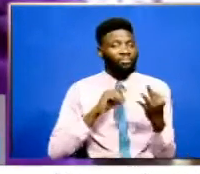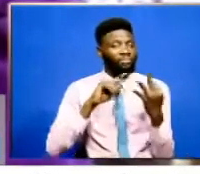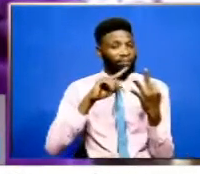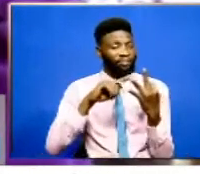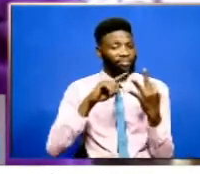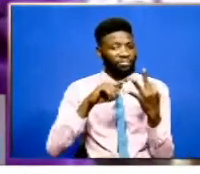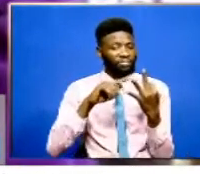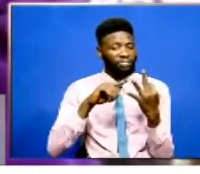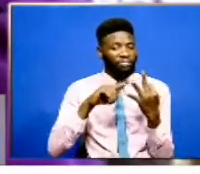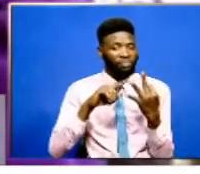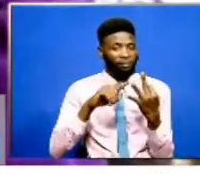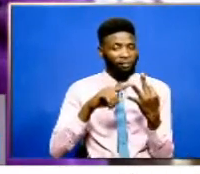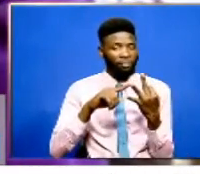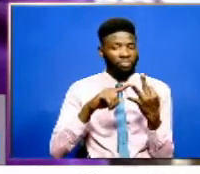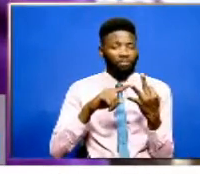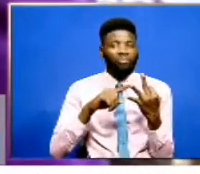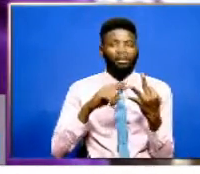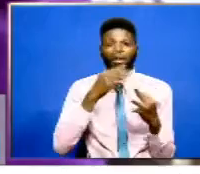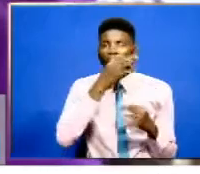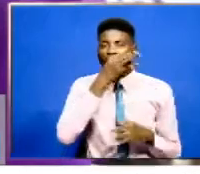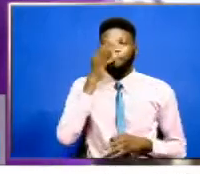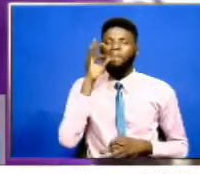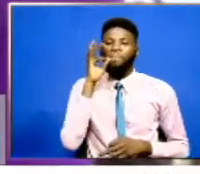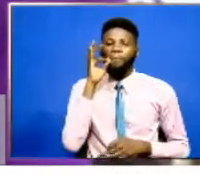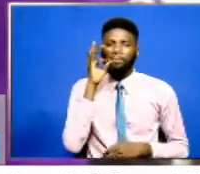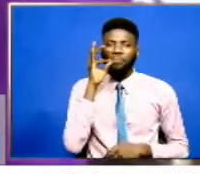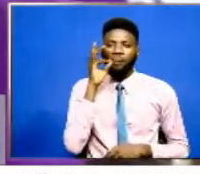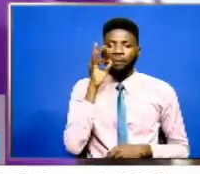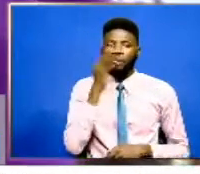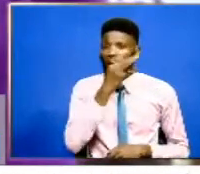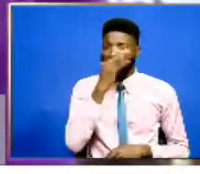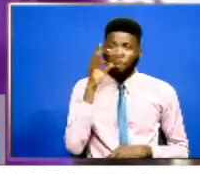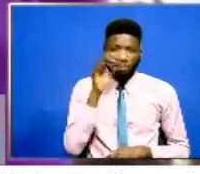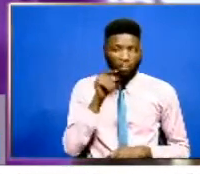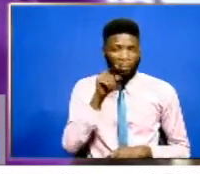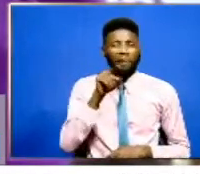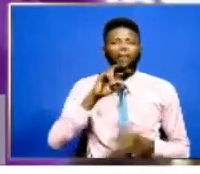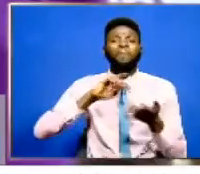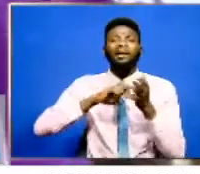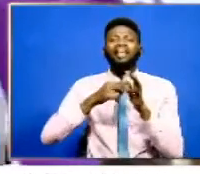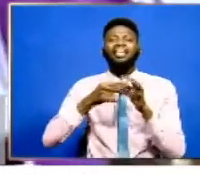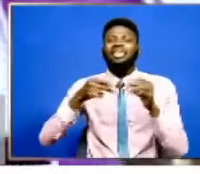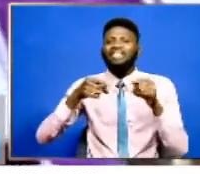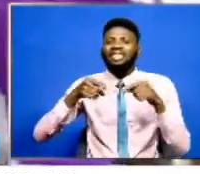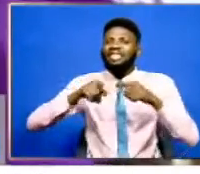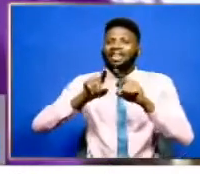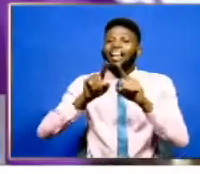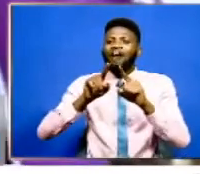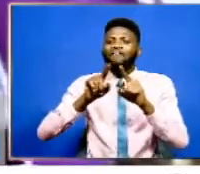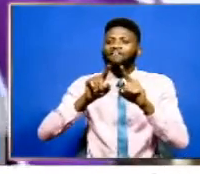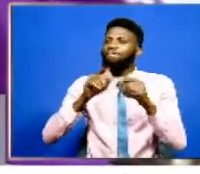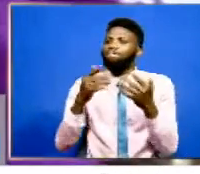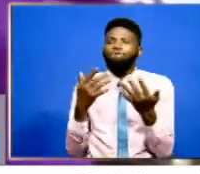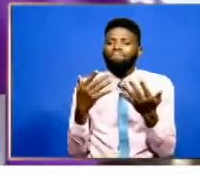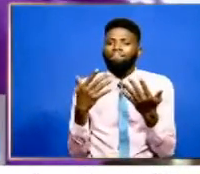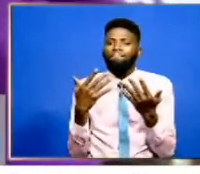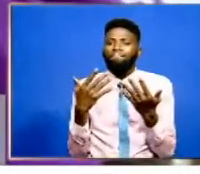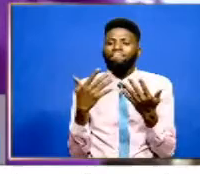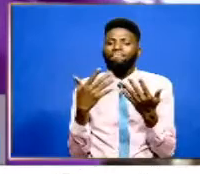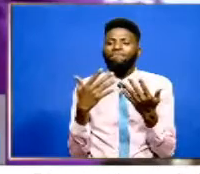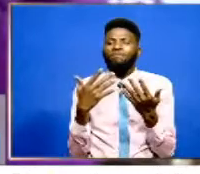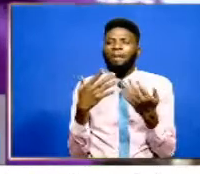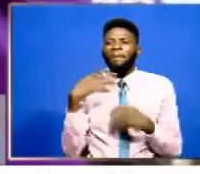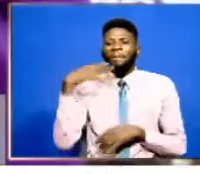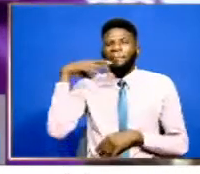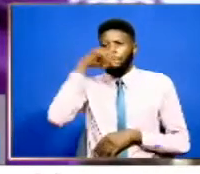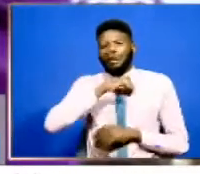us is fasting. Fasting is self-denial. And I have said, and we have heard so